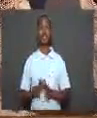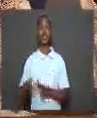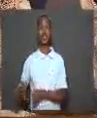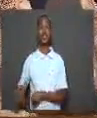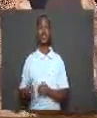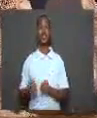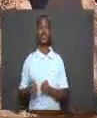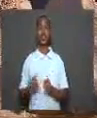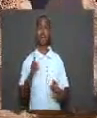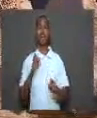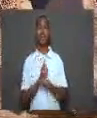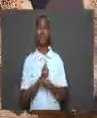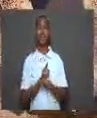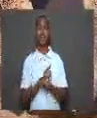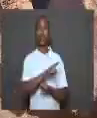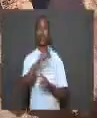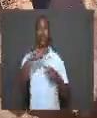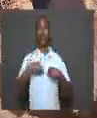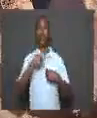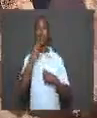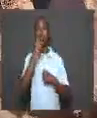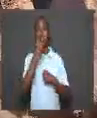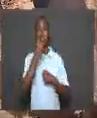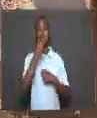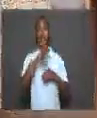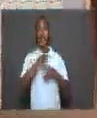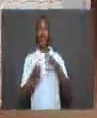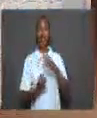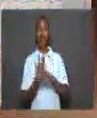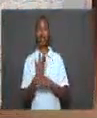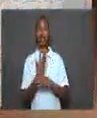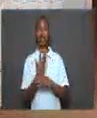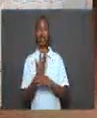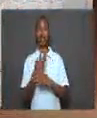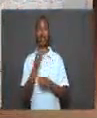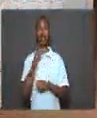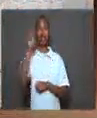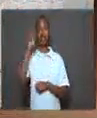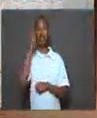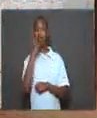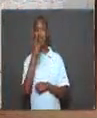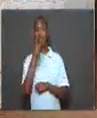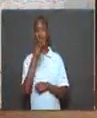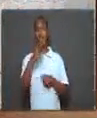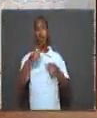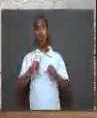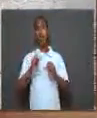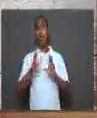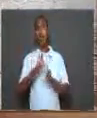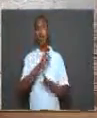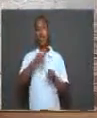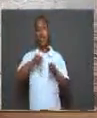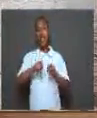Students, I am sure you have all seen leather before. It is a durable and